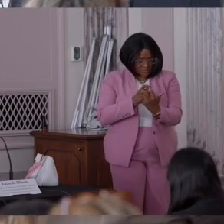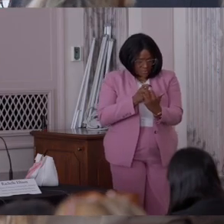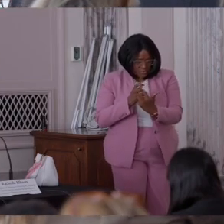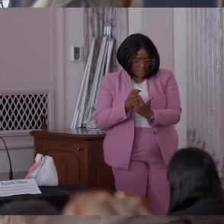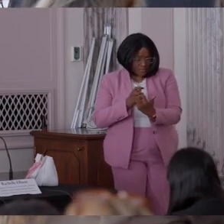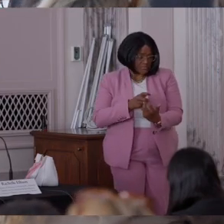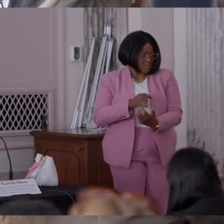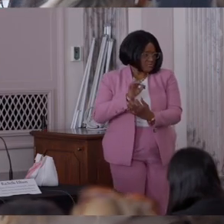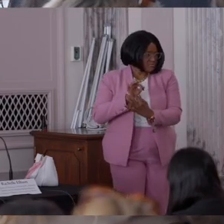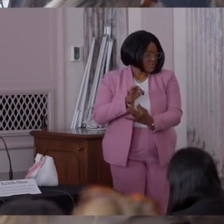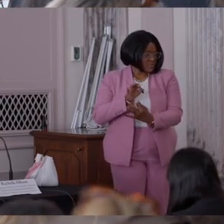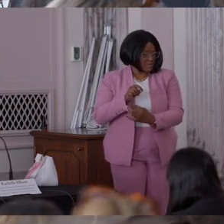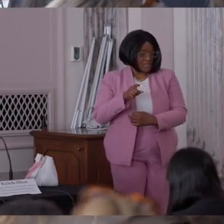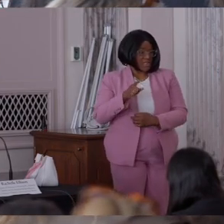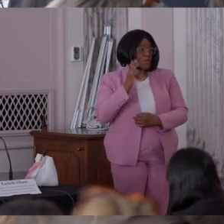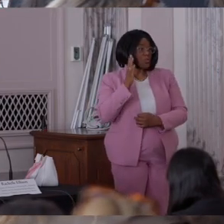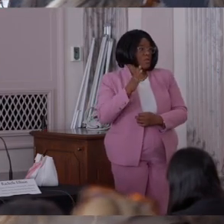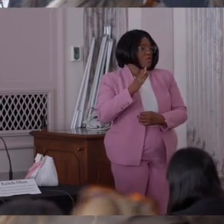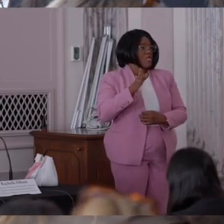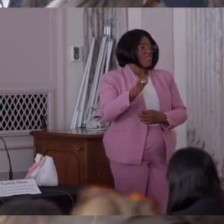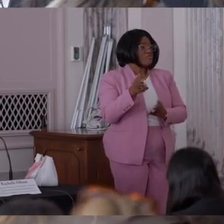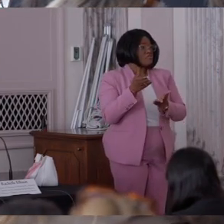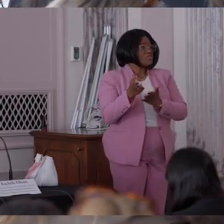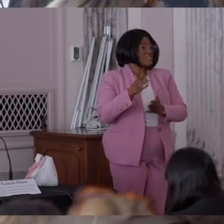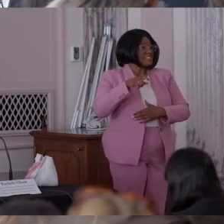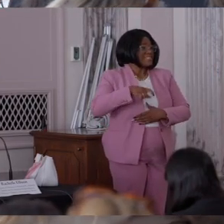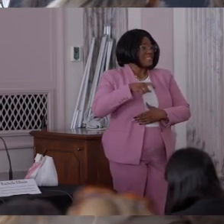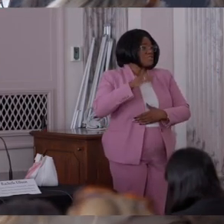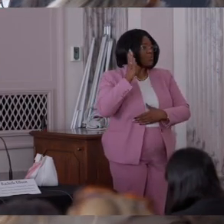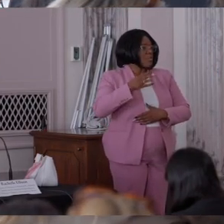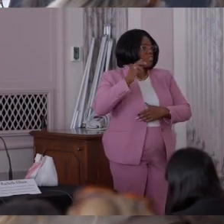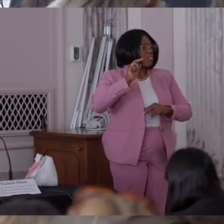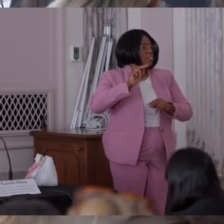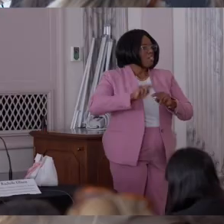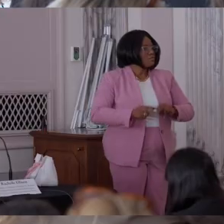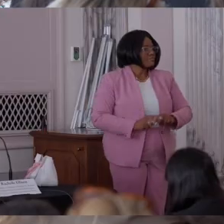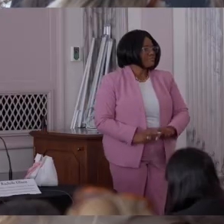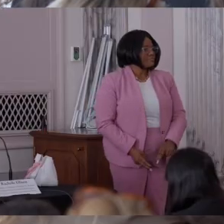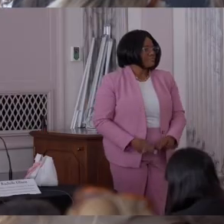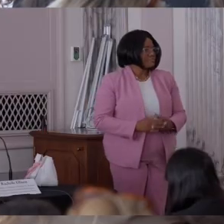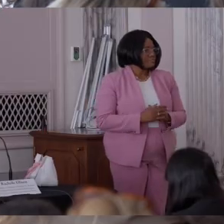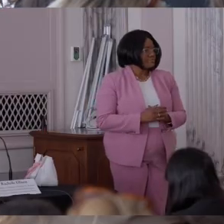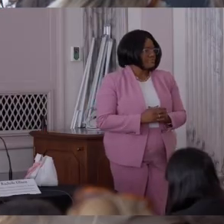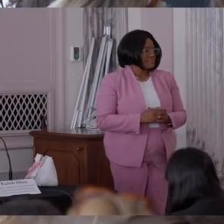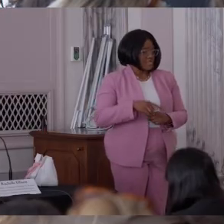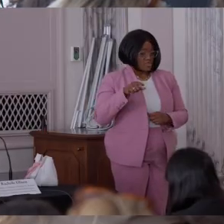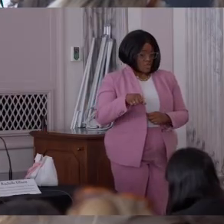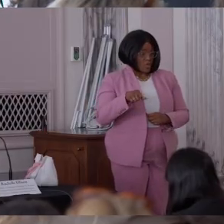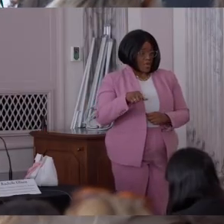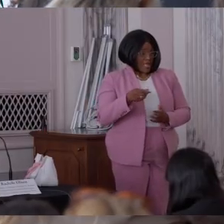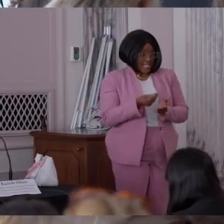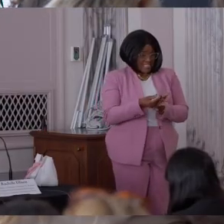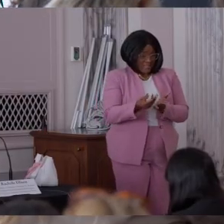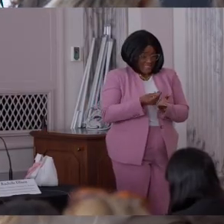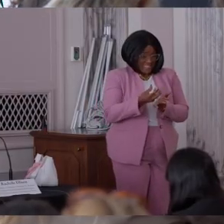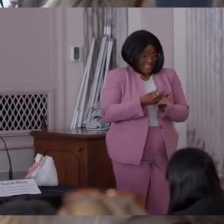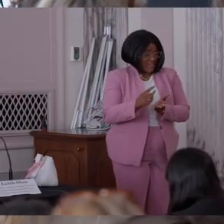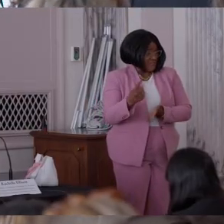will need less and less services. So this is a service that actually gets less expensive over time compared to a group